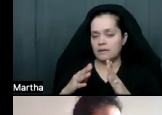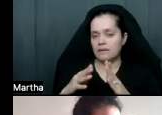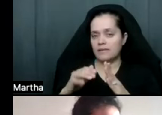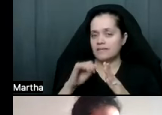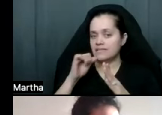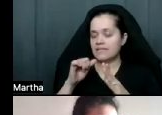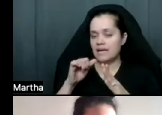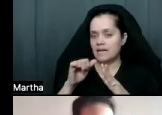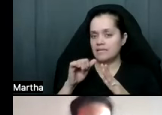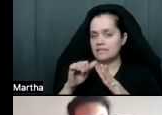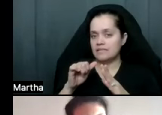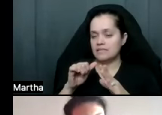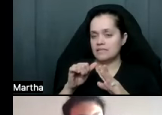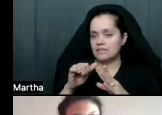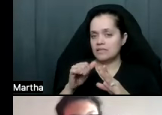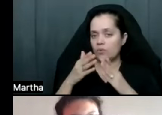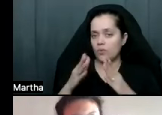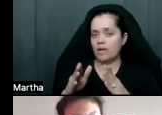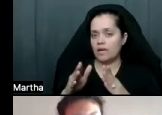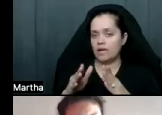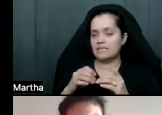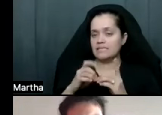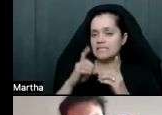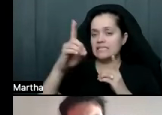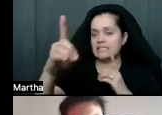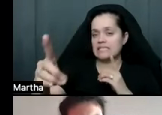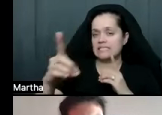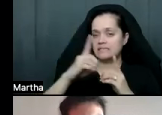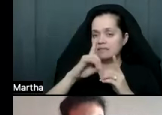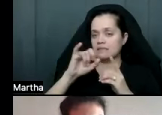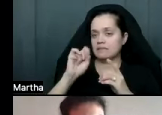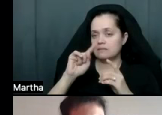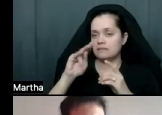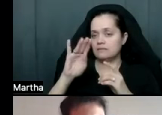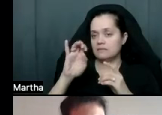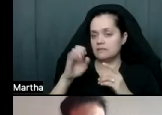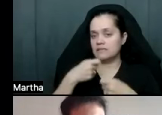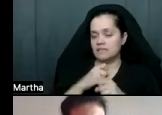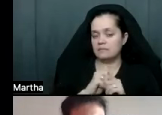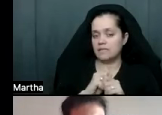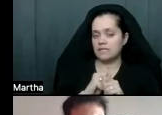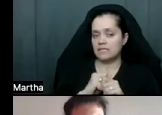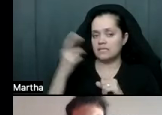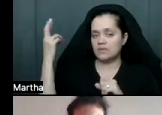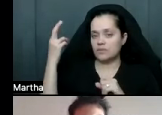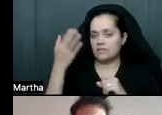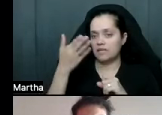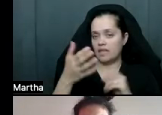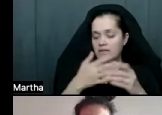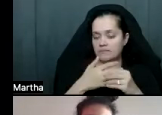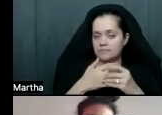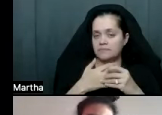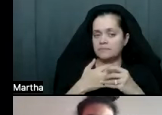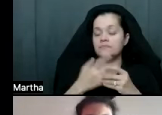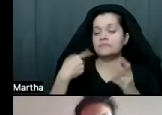the direction, it's the distance that makes a fact, that is the factor there. So